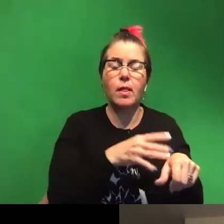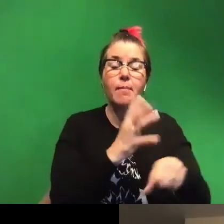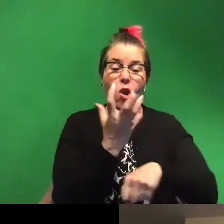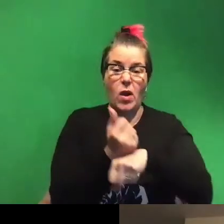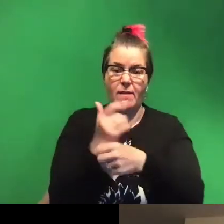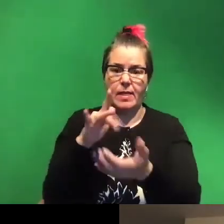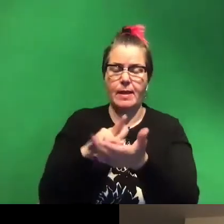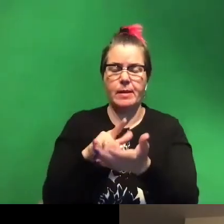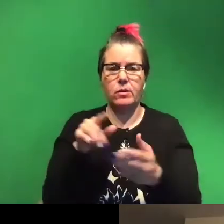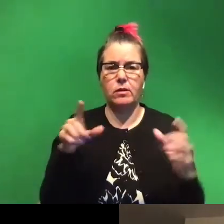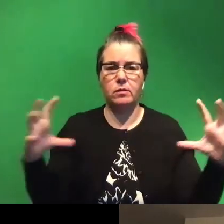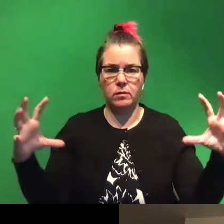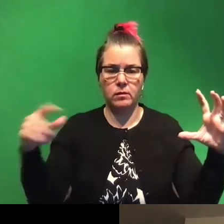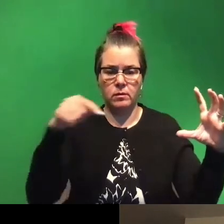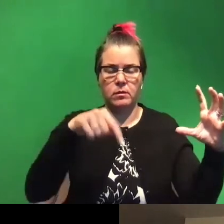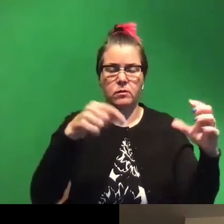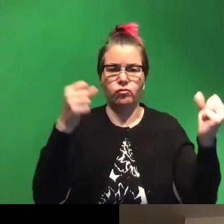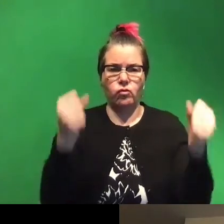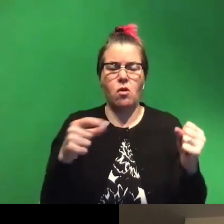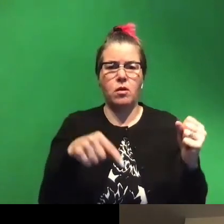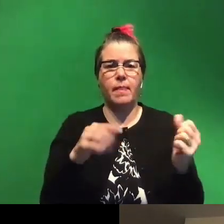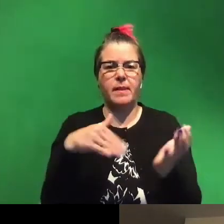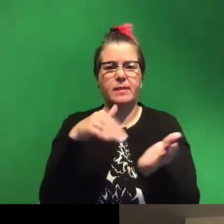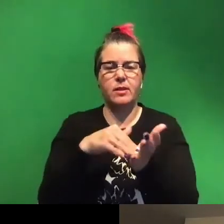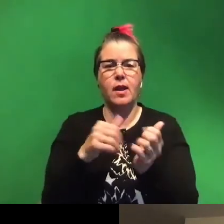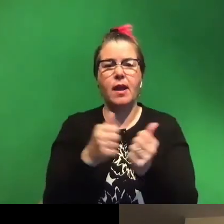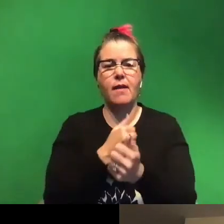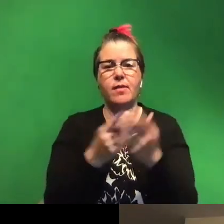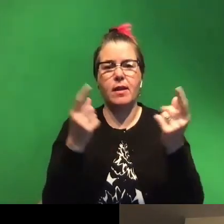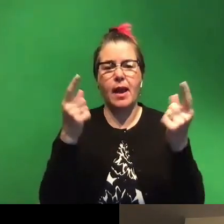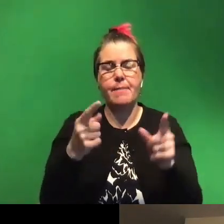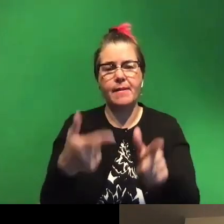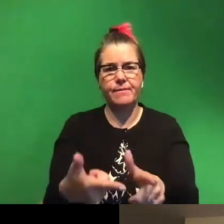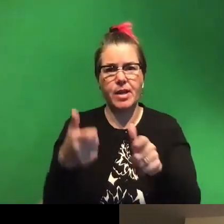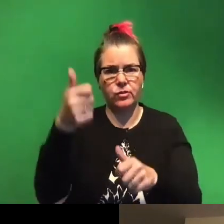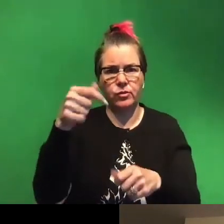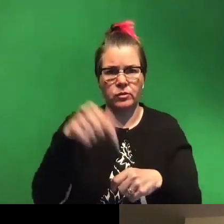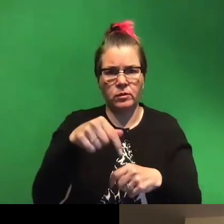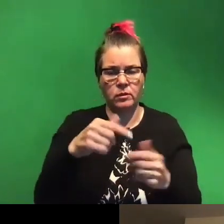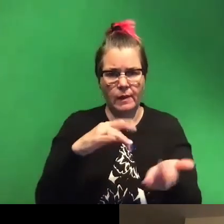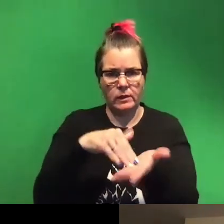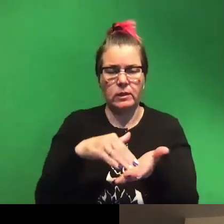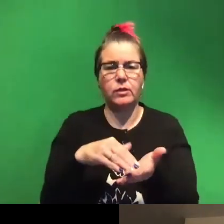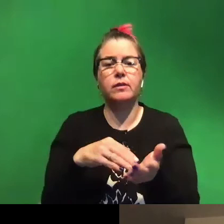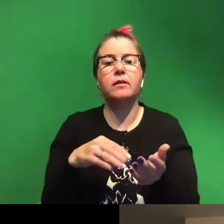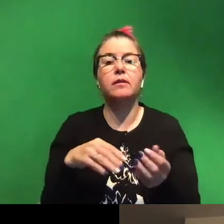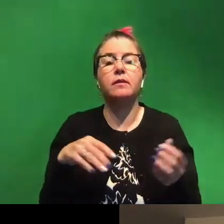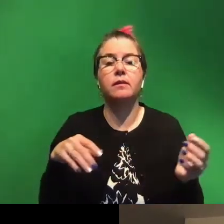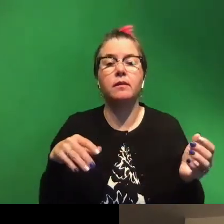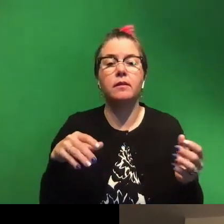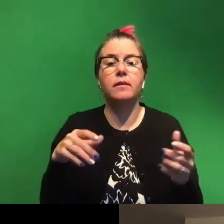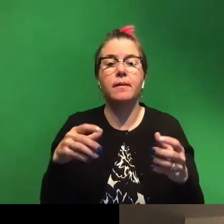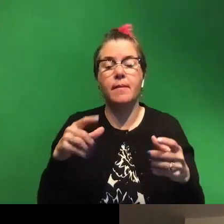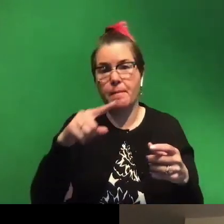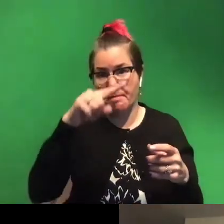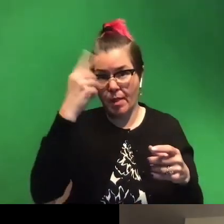is very strong. So in the center is everything's happening faster, Right. and then the massive black hole